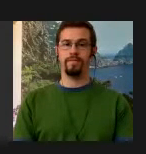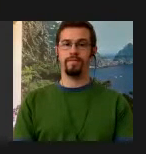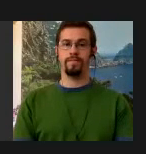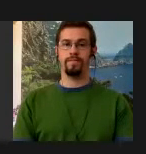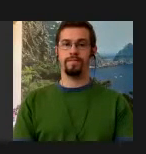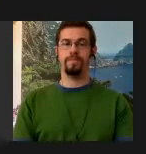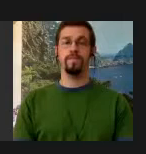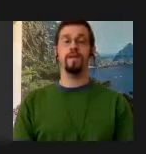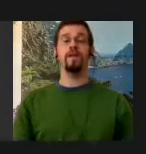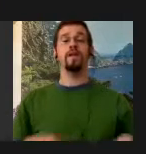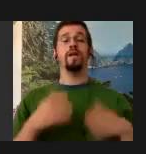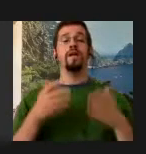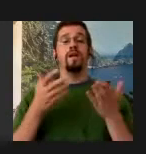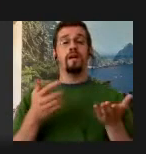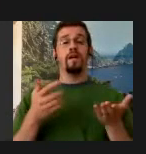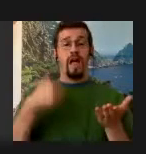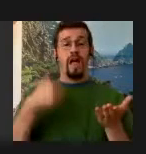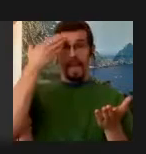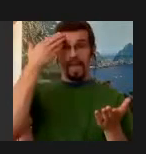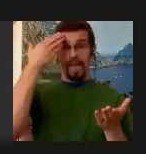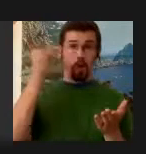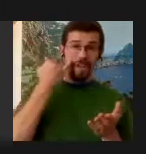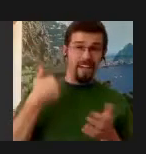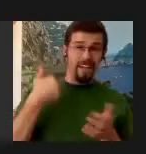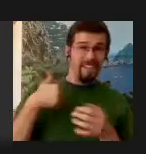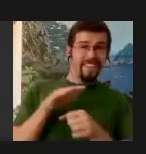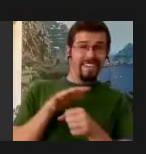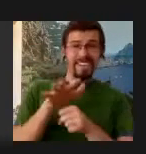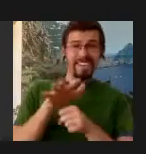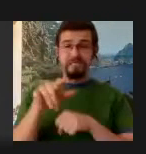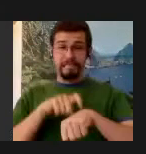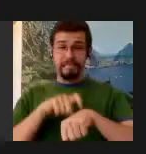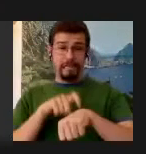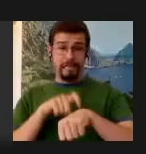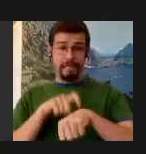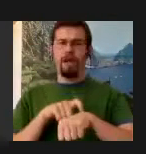Okay, I don't know if we still have time.